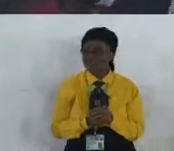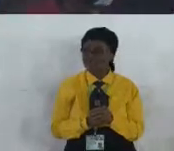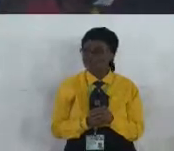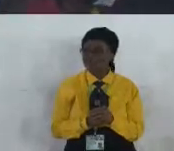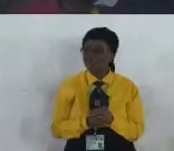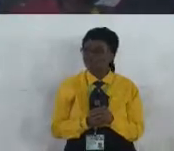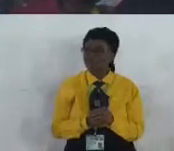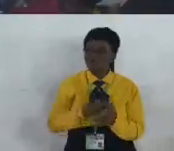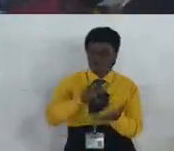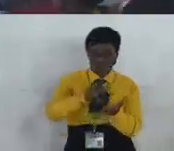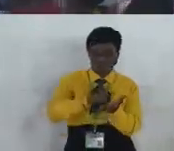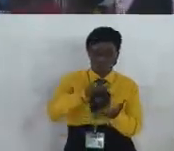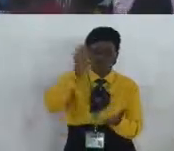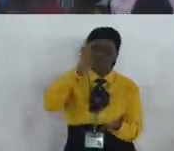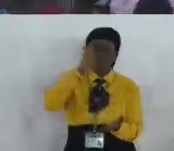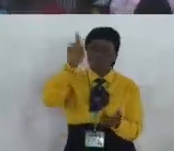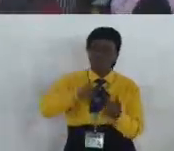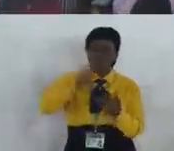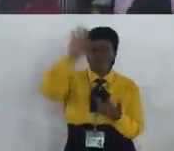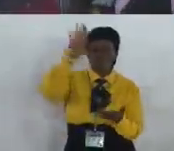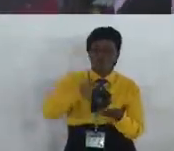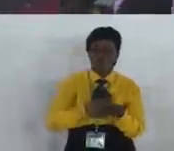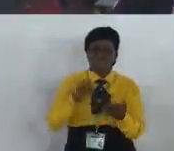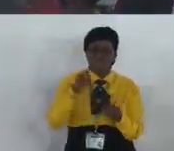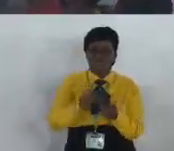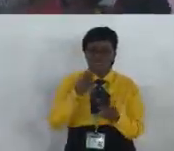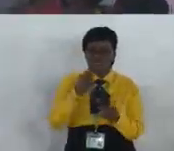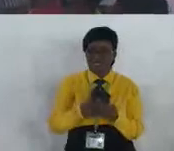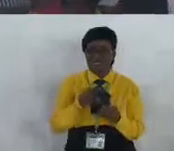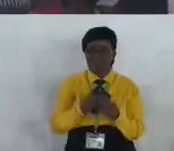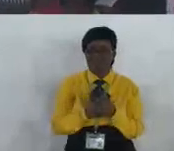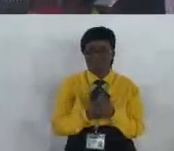Glory be to your holy name, Lord.